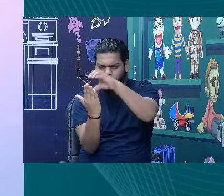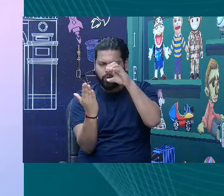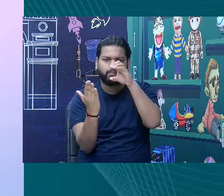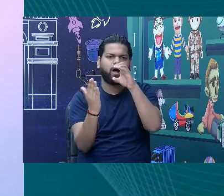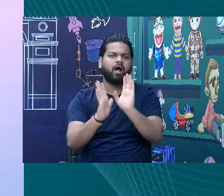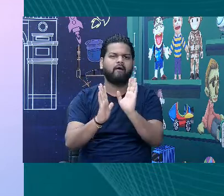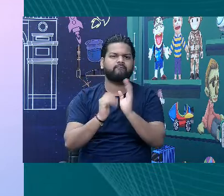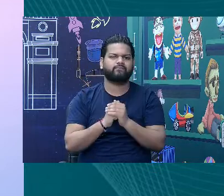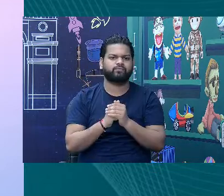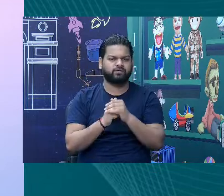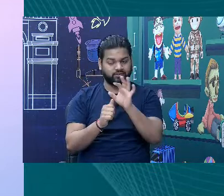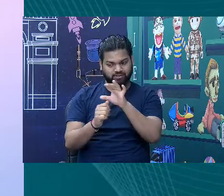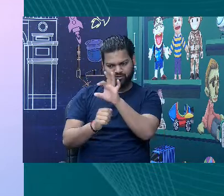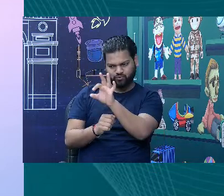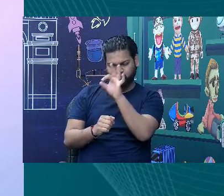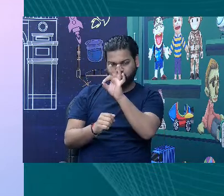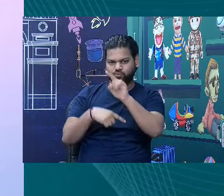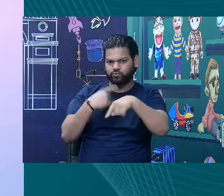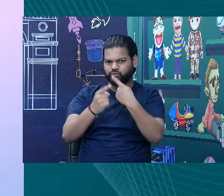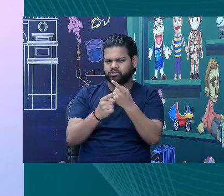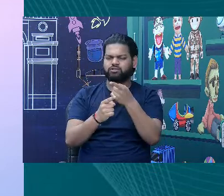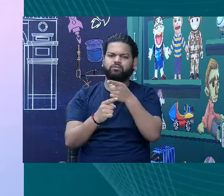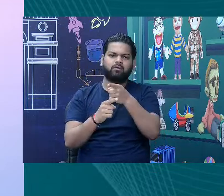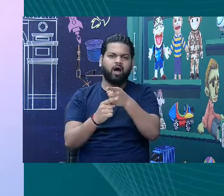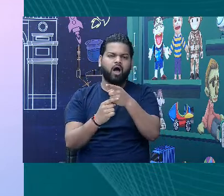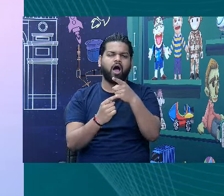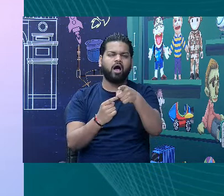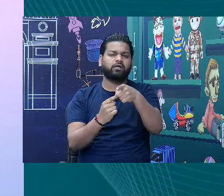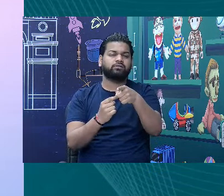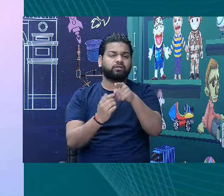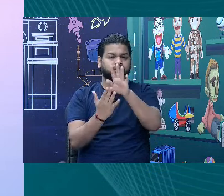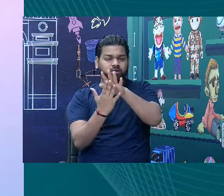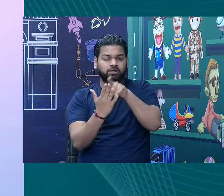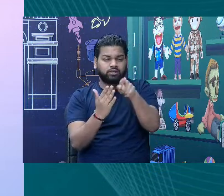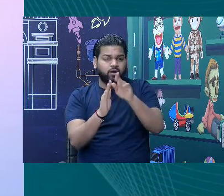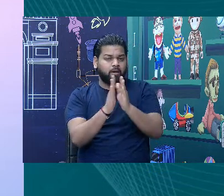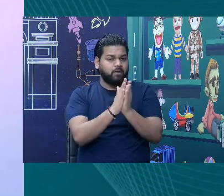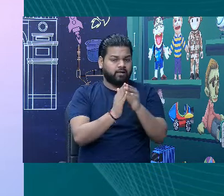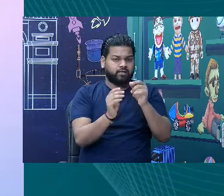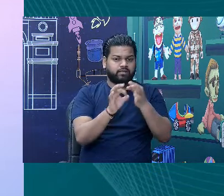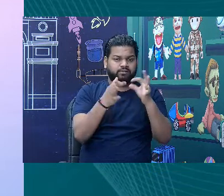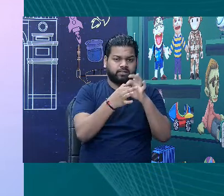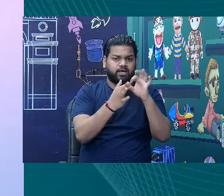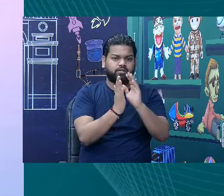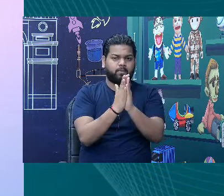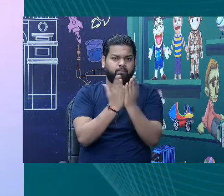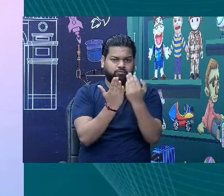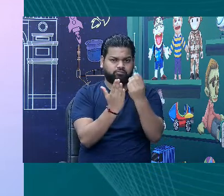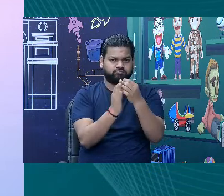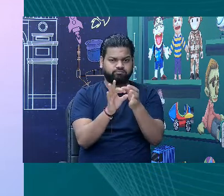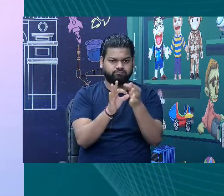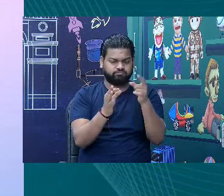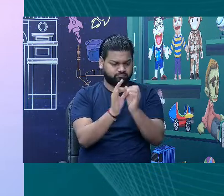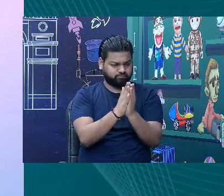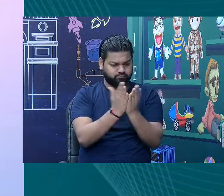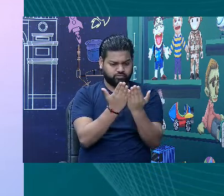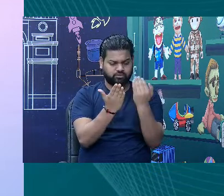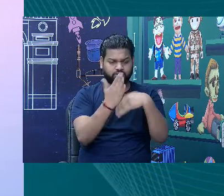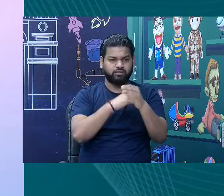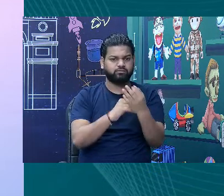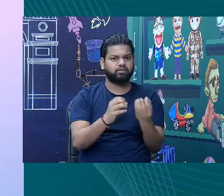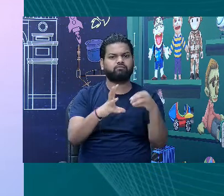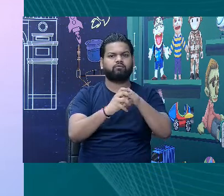why excerpts are chosen and added in curriculum. The name of this book is Heaven on Wheels, and it is a travelogue.